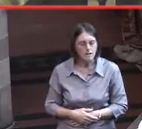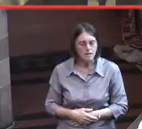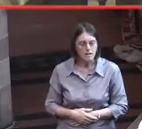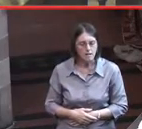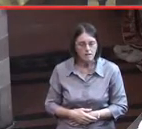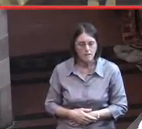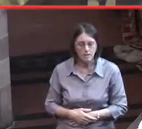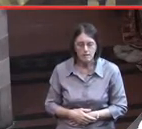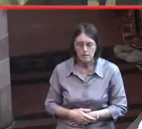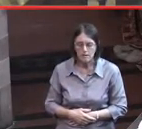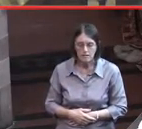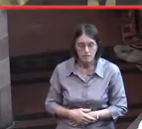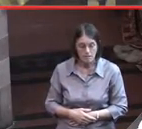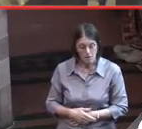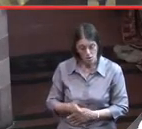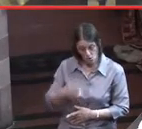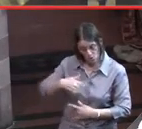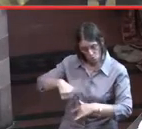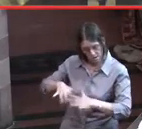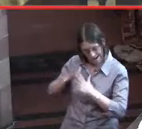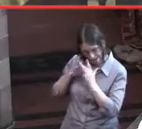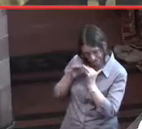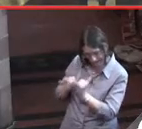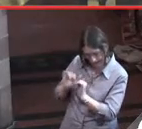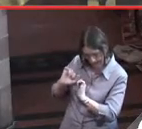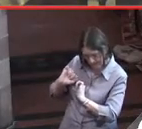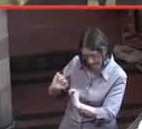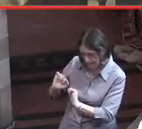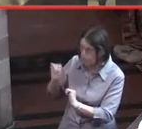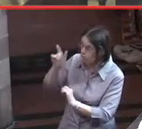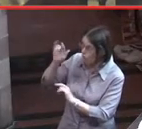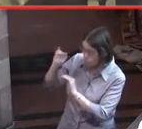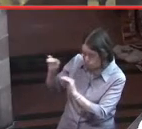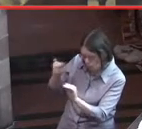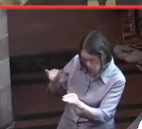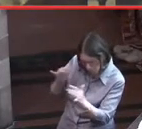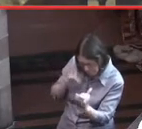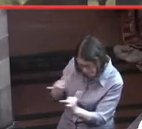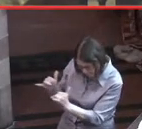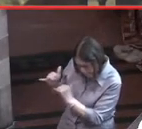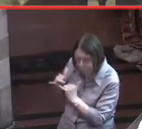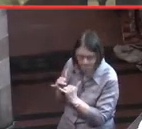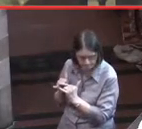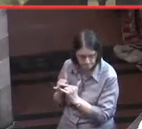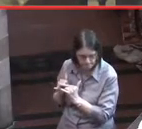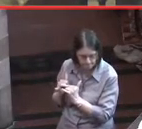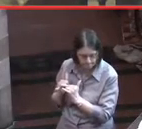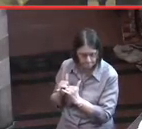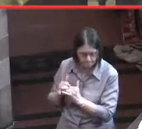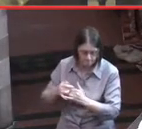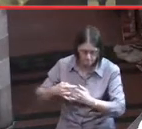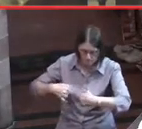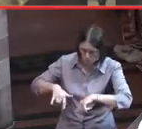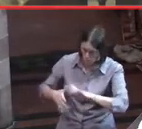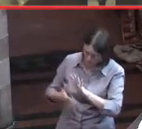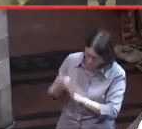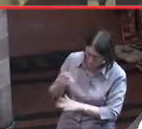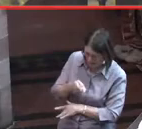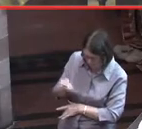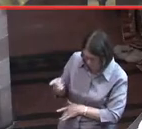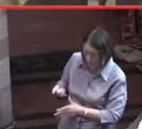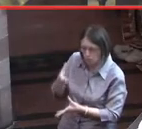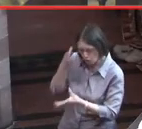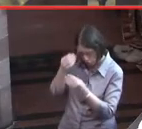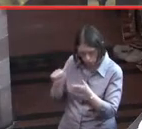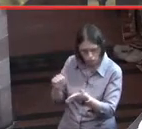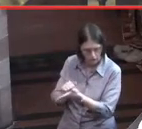Their call has been tested in preparation for this ministry, and they have been found to be of sound learning